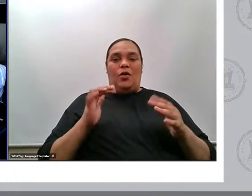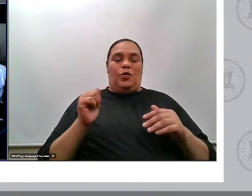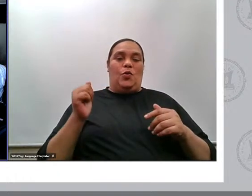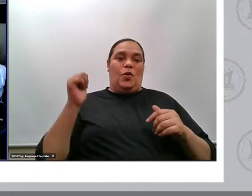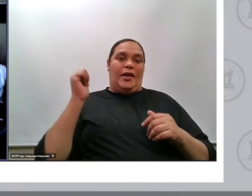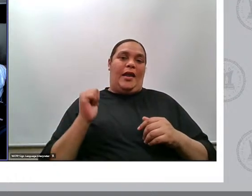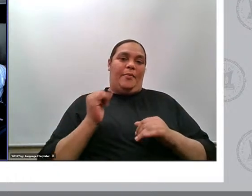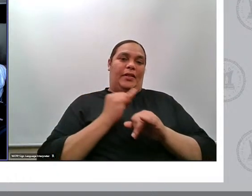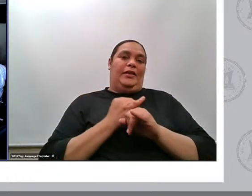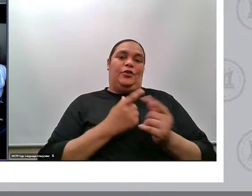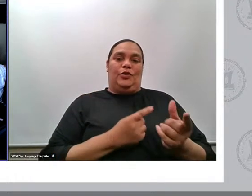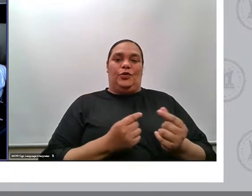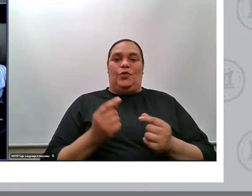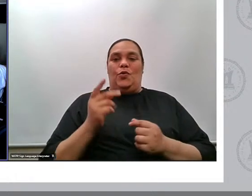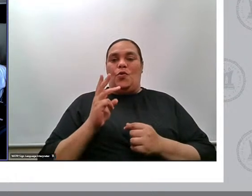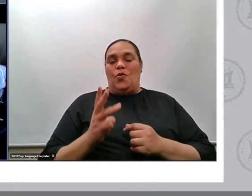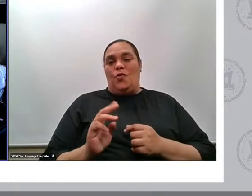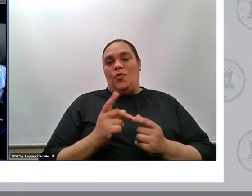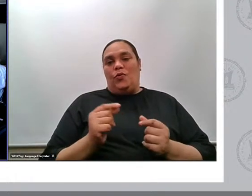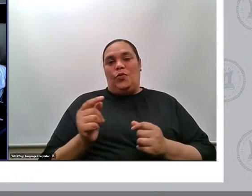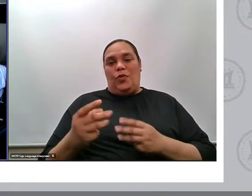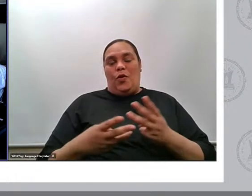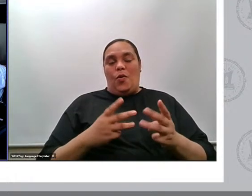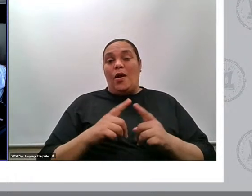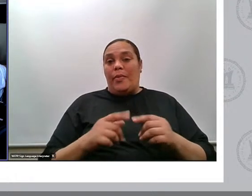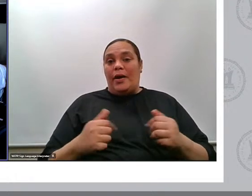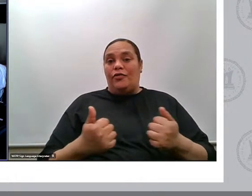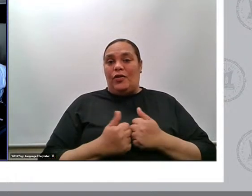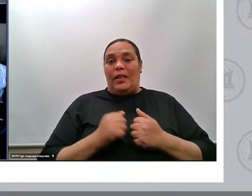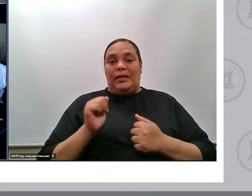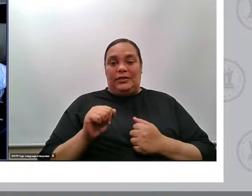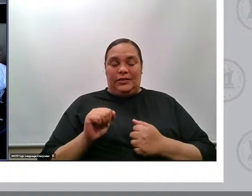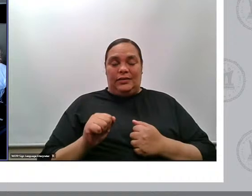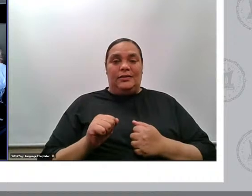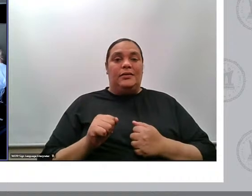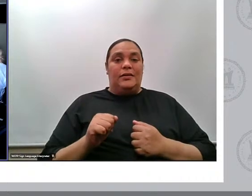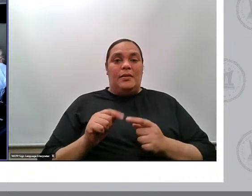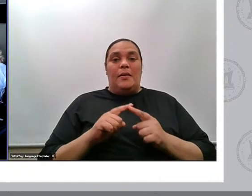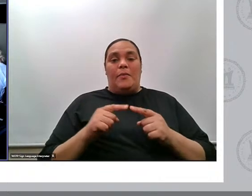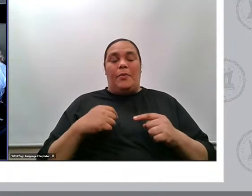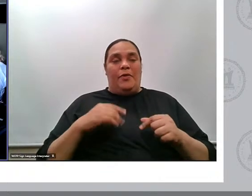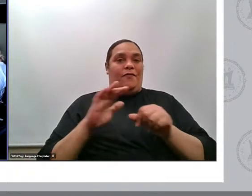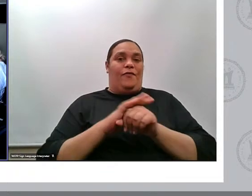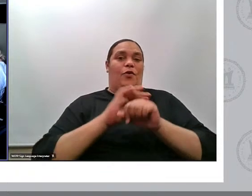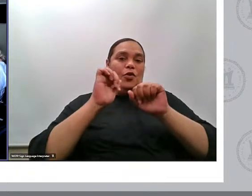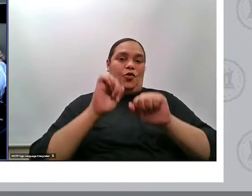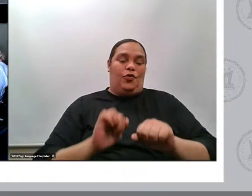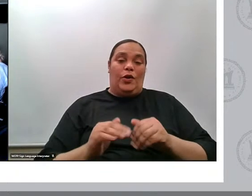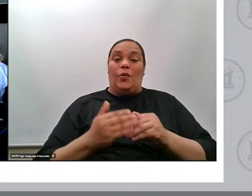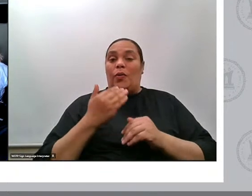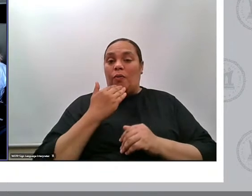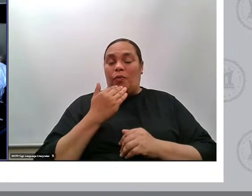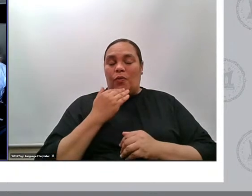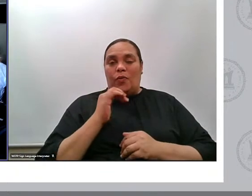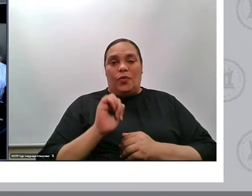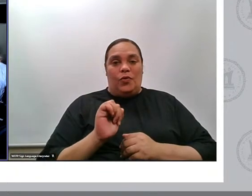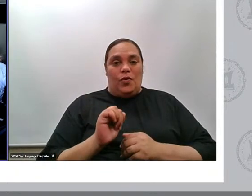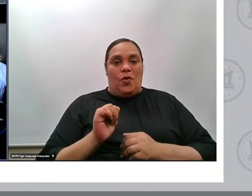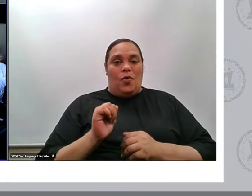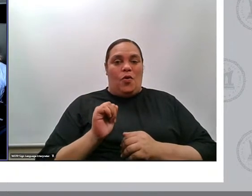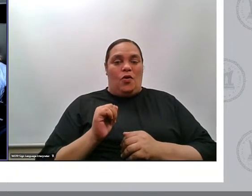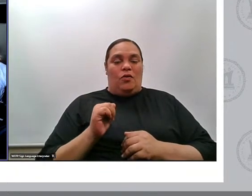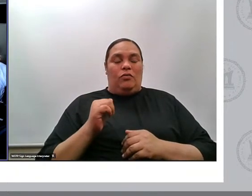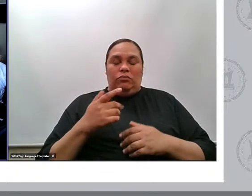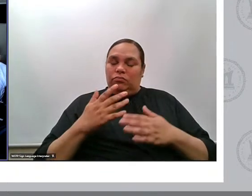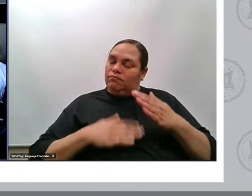gambling industry. So it is a challenge, and I fully agree with the